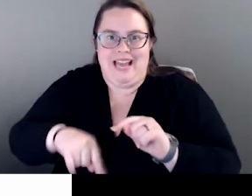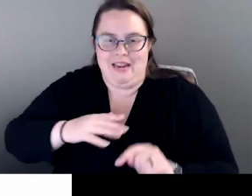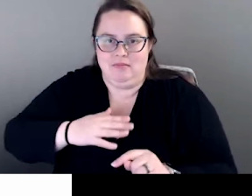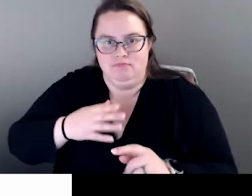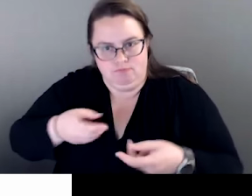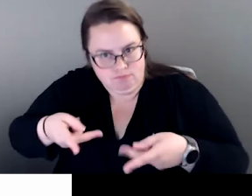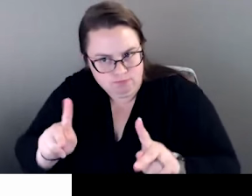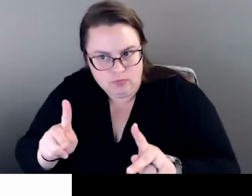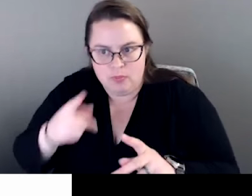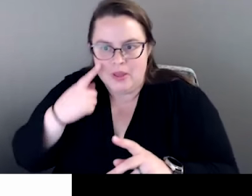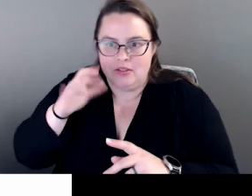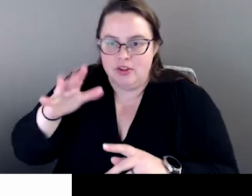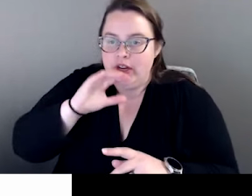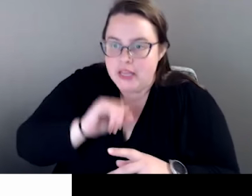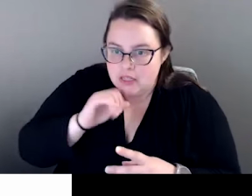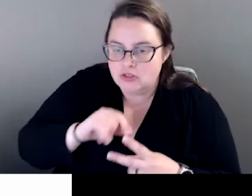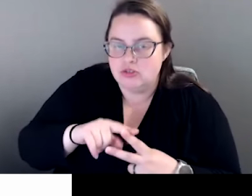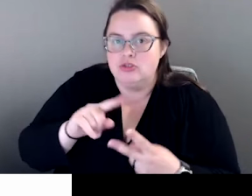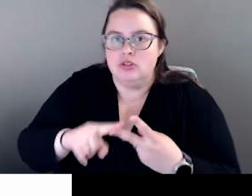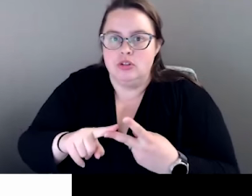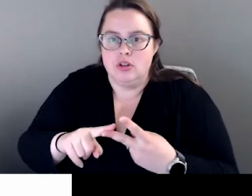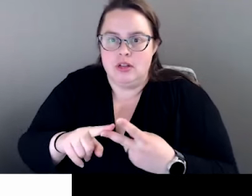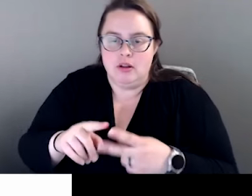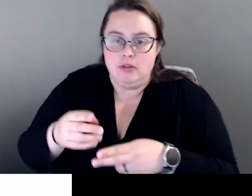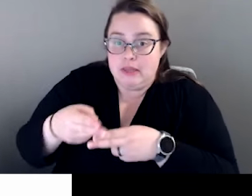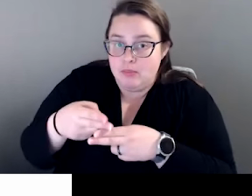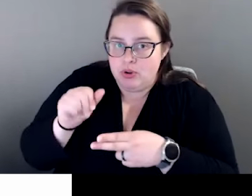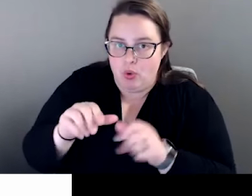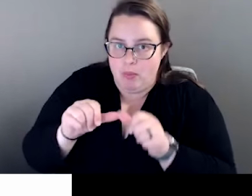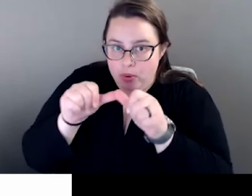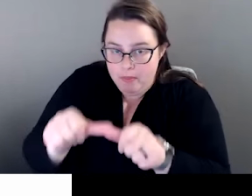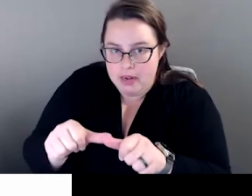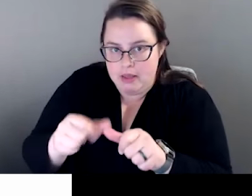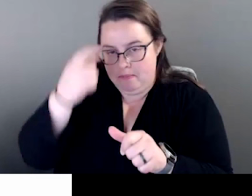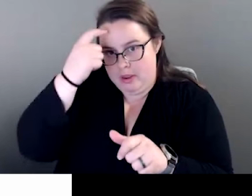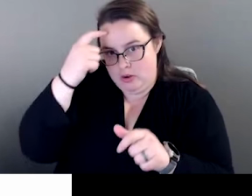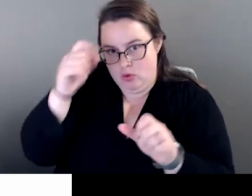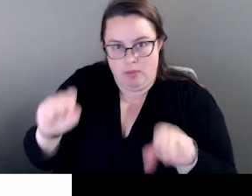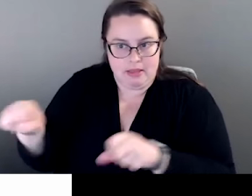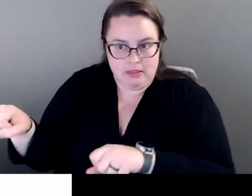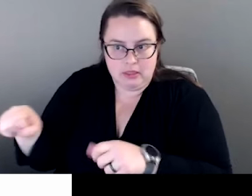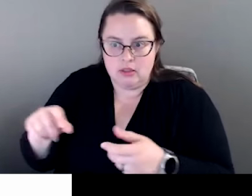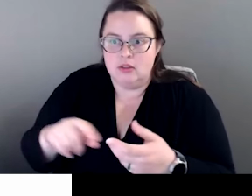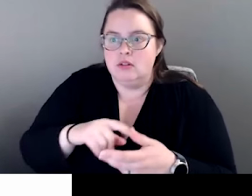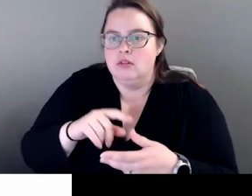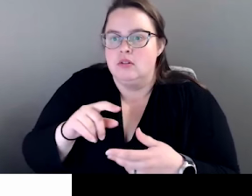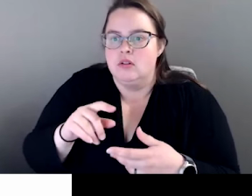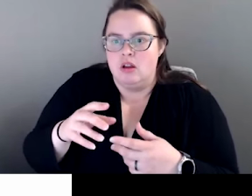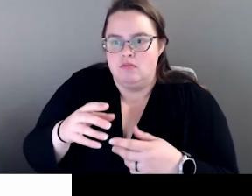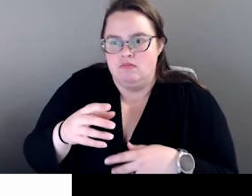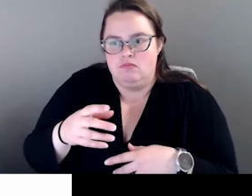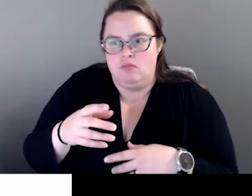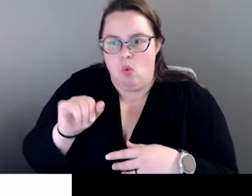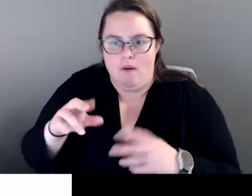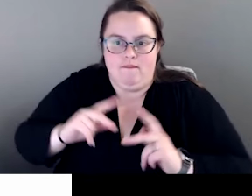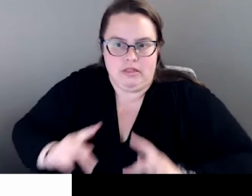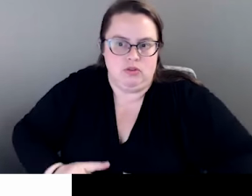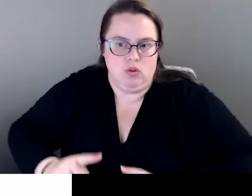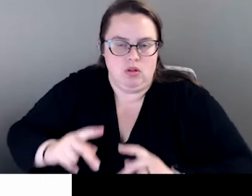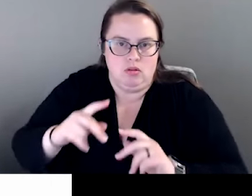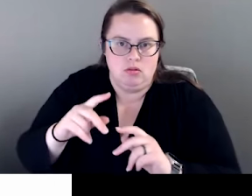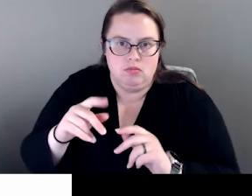their temporary or permanent mental or physical incapacity. There's a common knowledge that if there is the